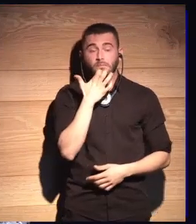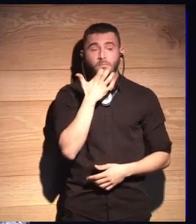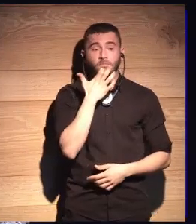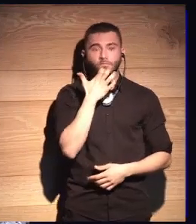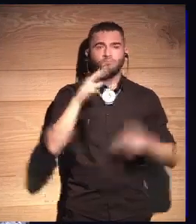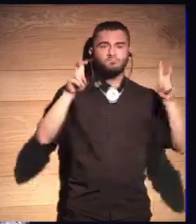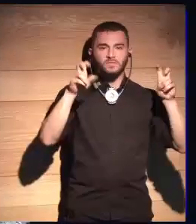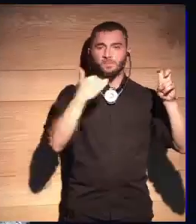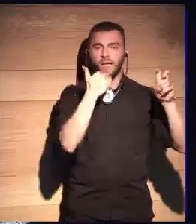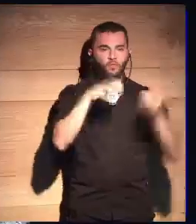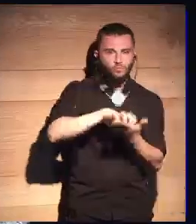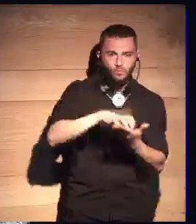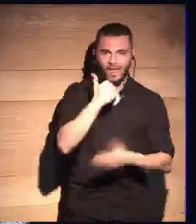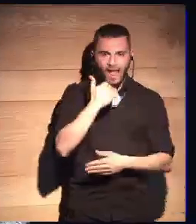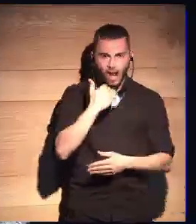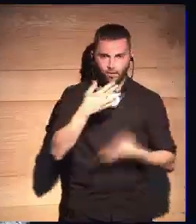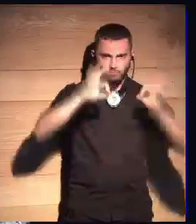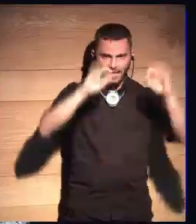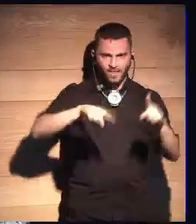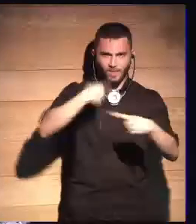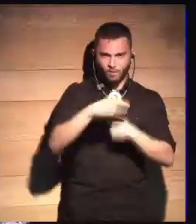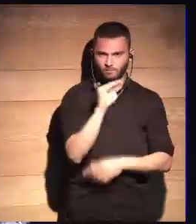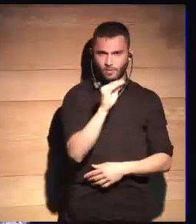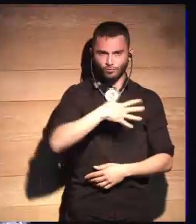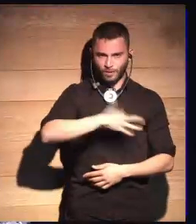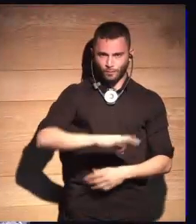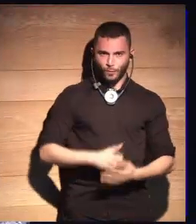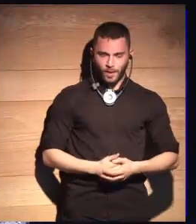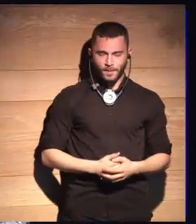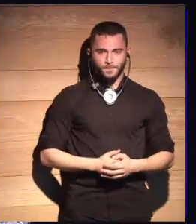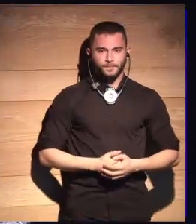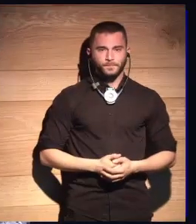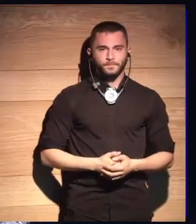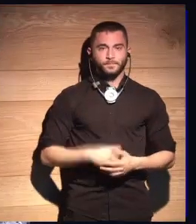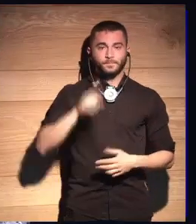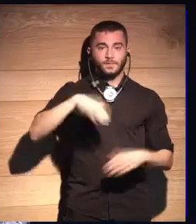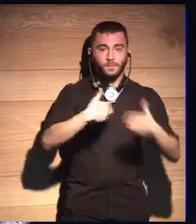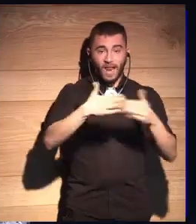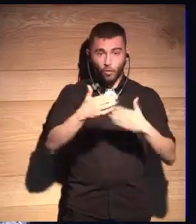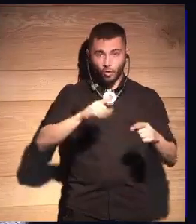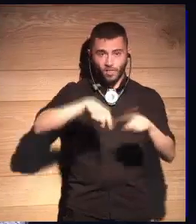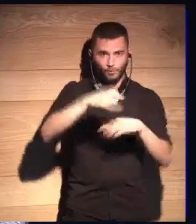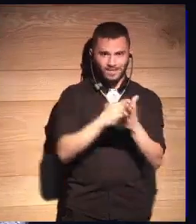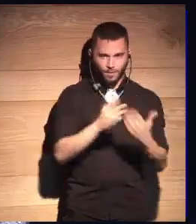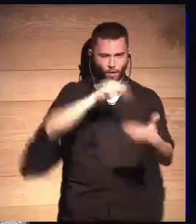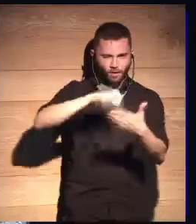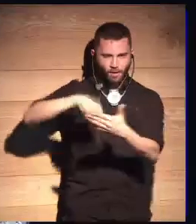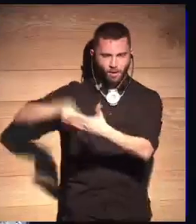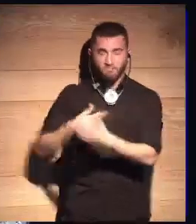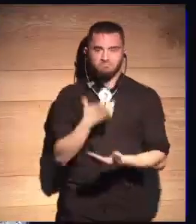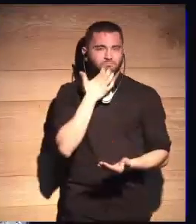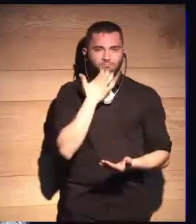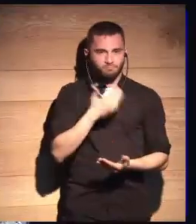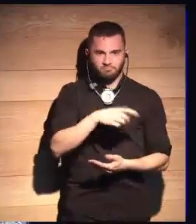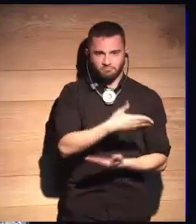session. So if you have any questions or any remark, please be concise. And then he will be signing books